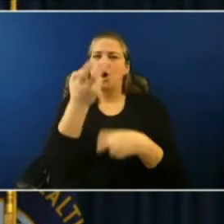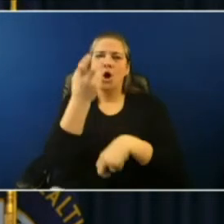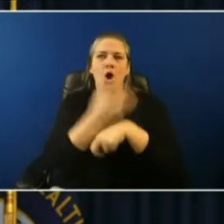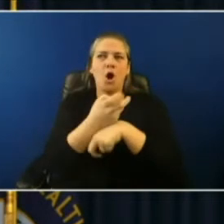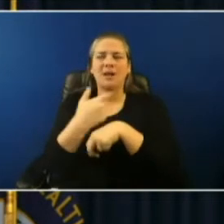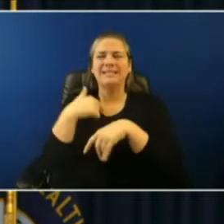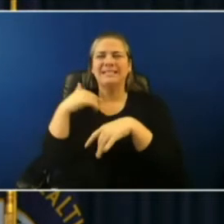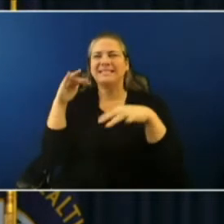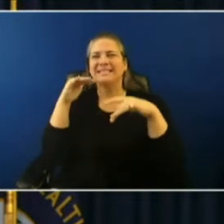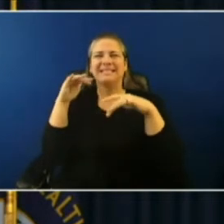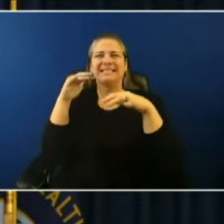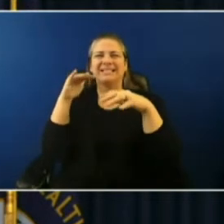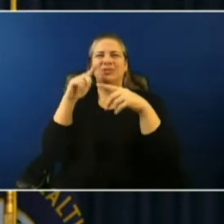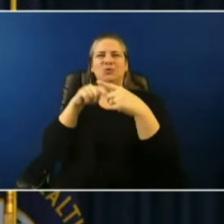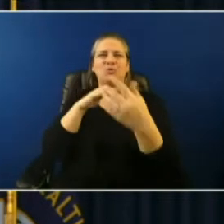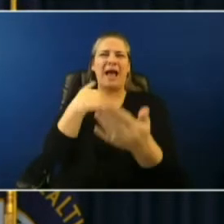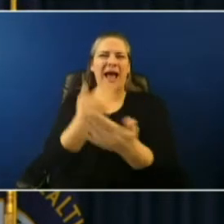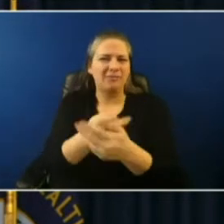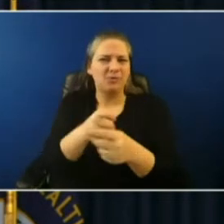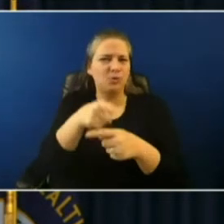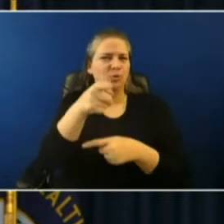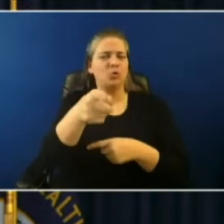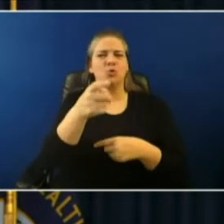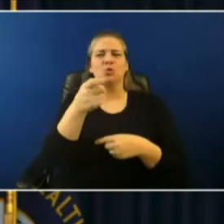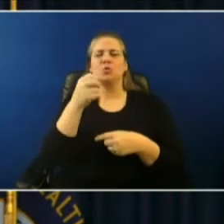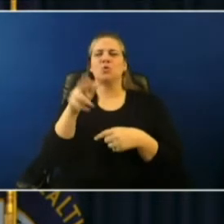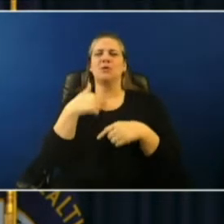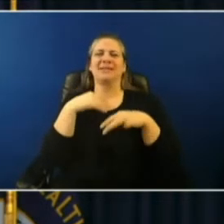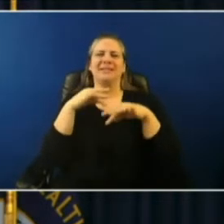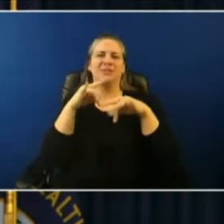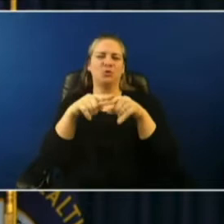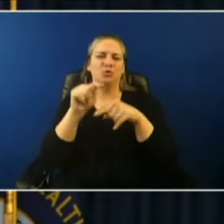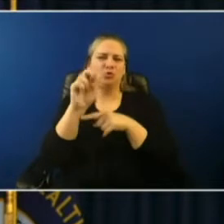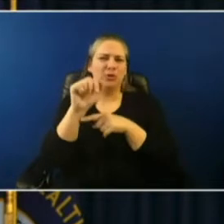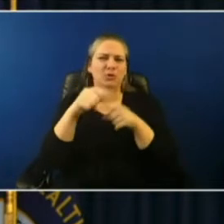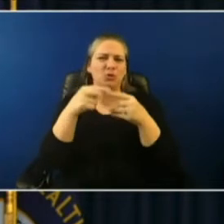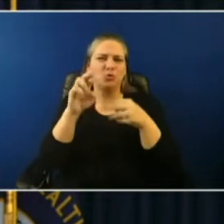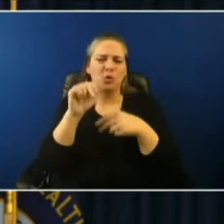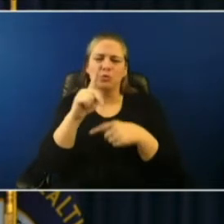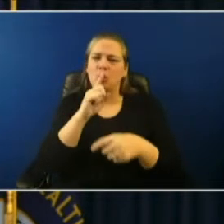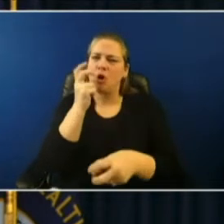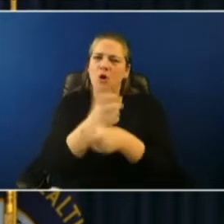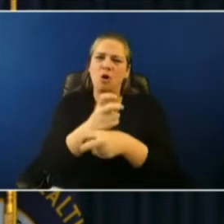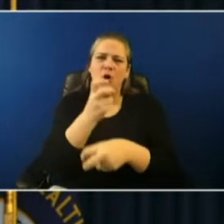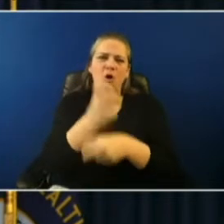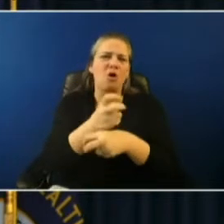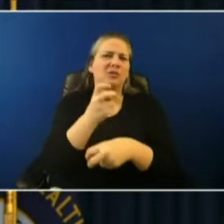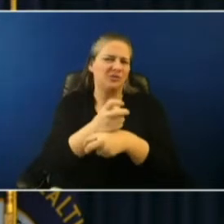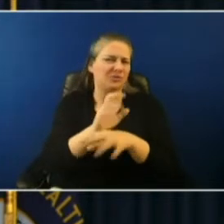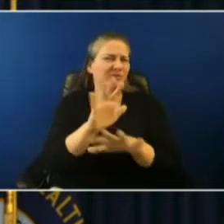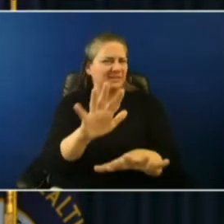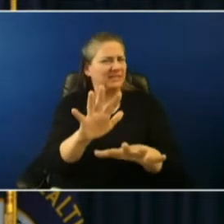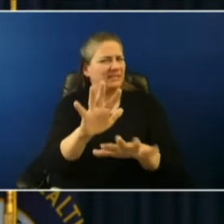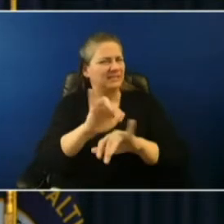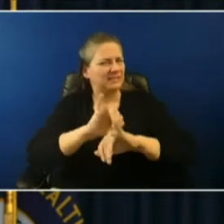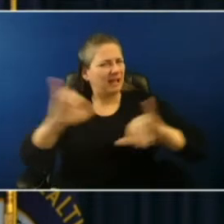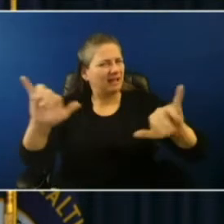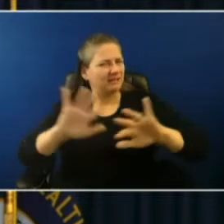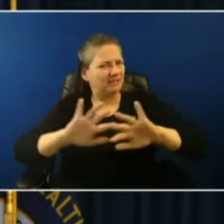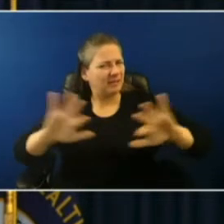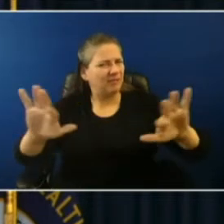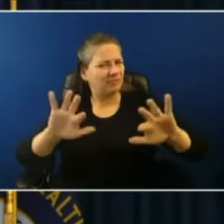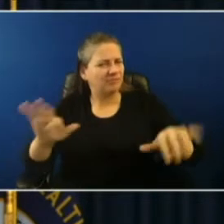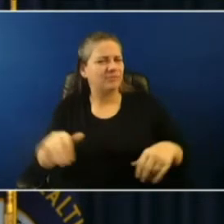them in better shape once we are able to get all of our folks out on the road. The National Weather Service said significant